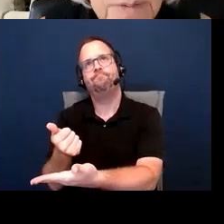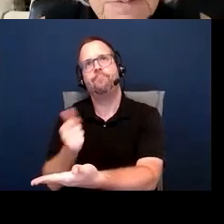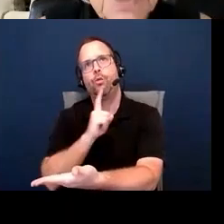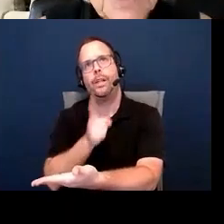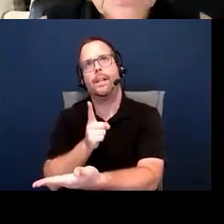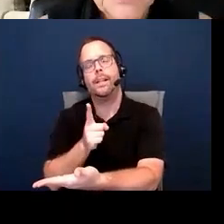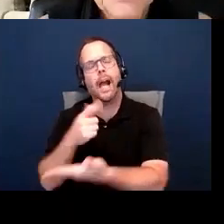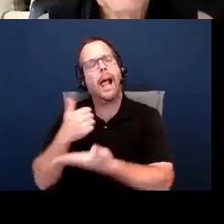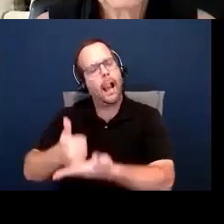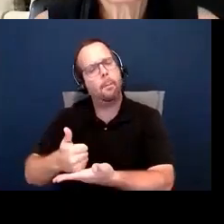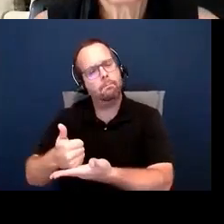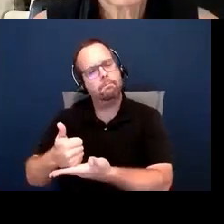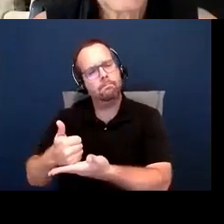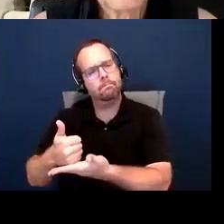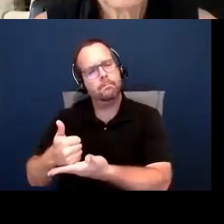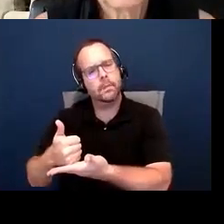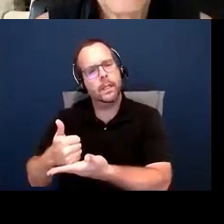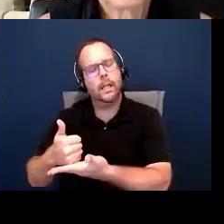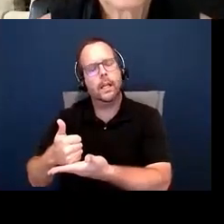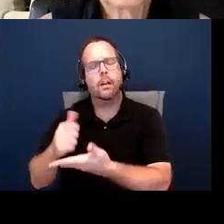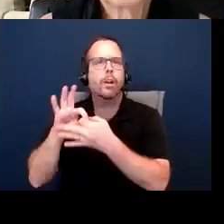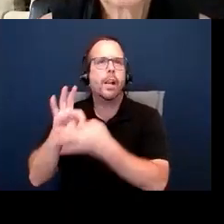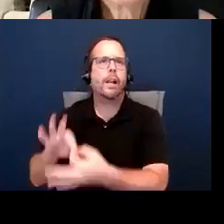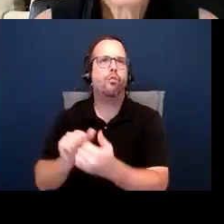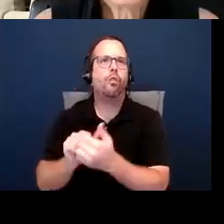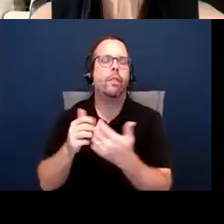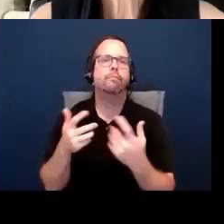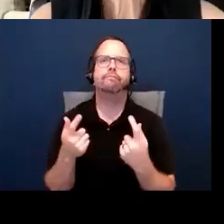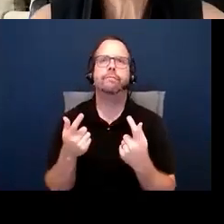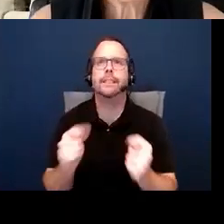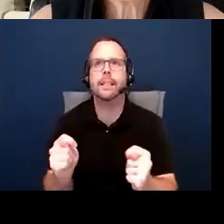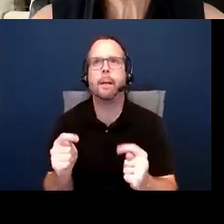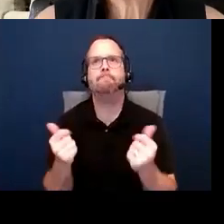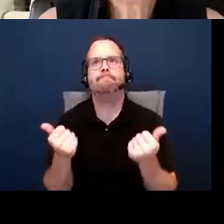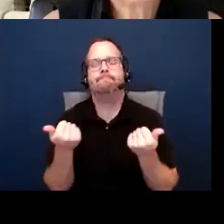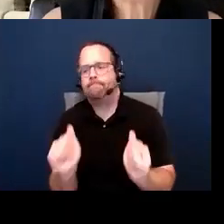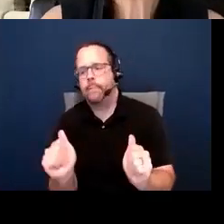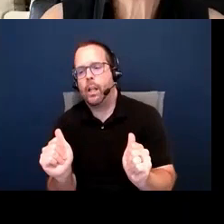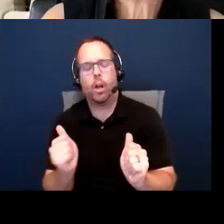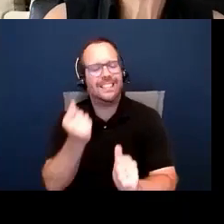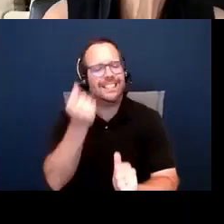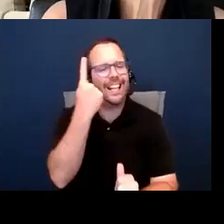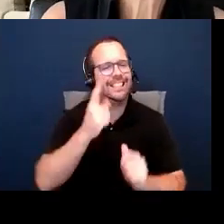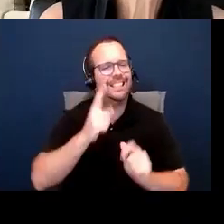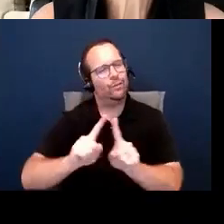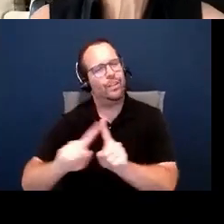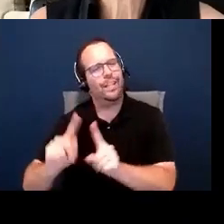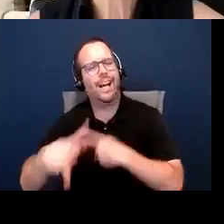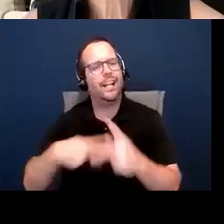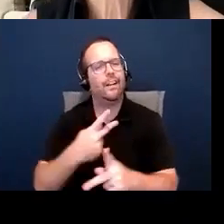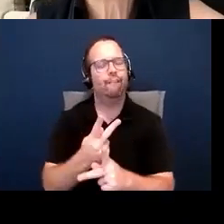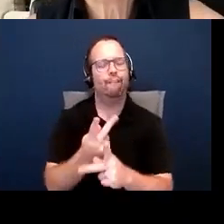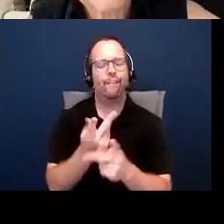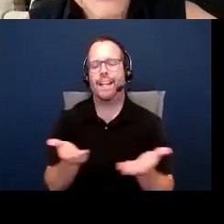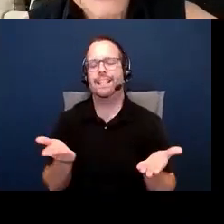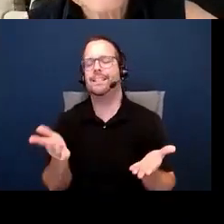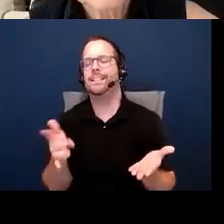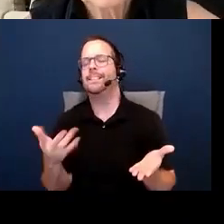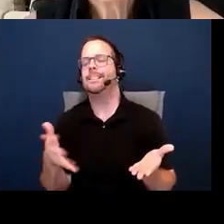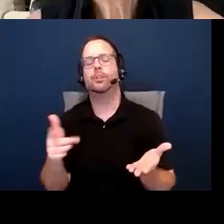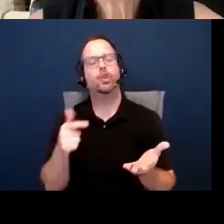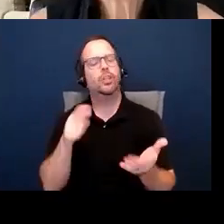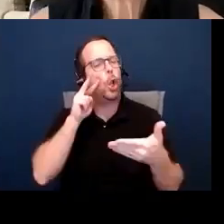very helpful in terms of trying to understand different kinds of things that you can look